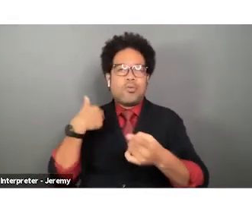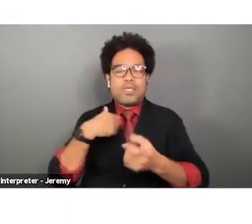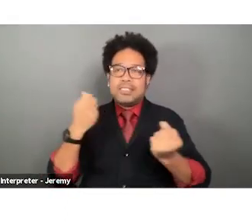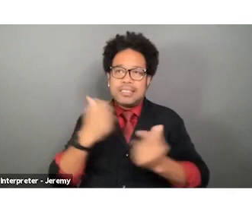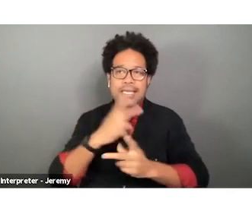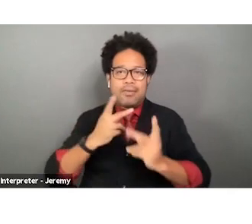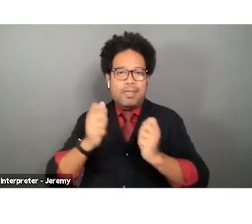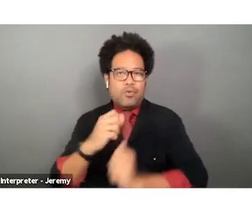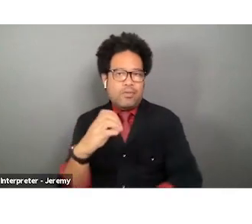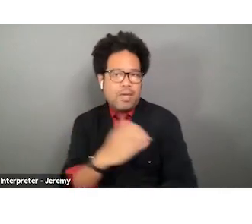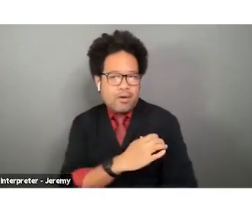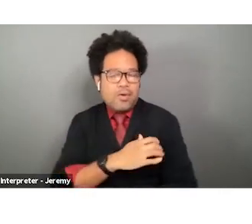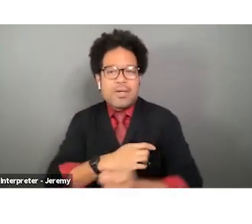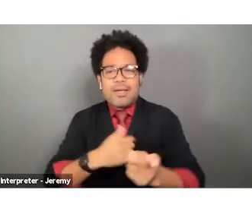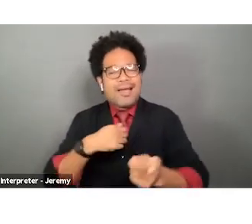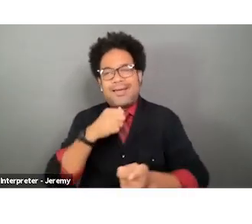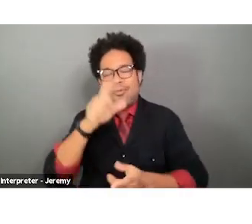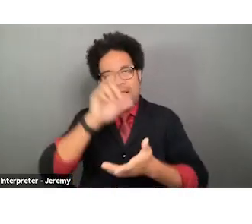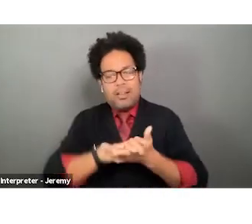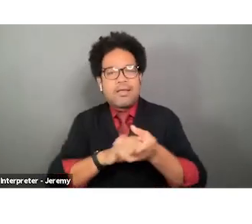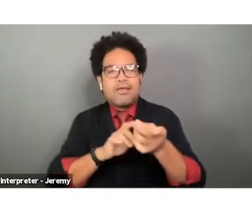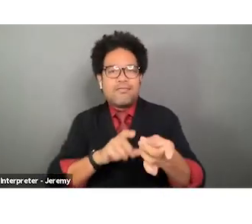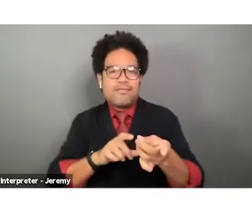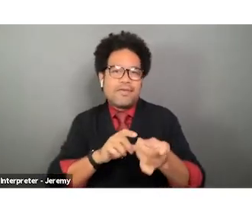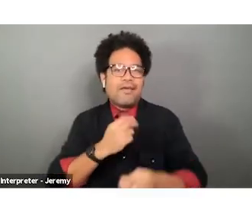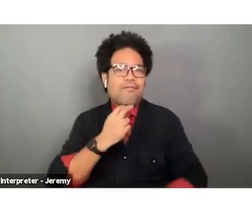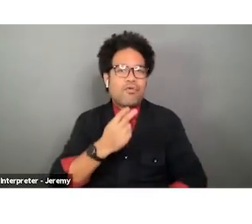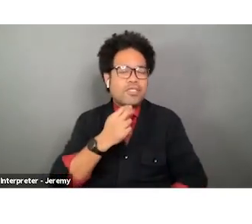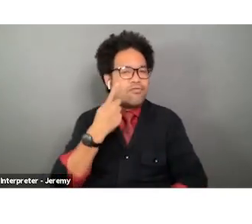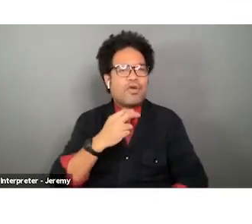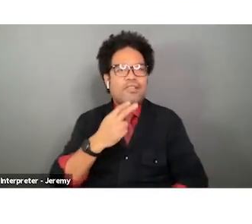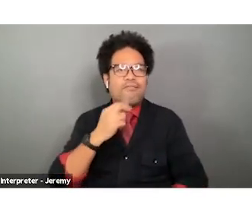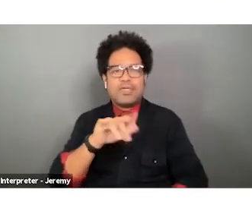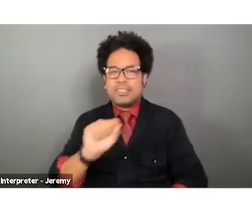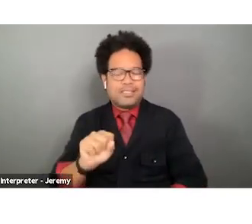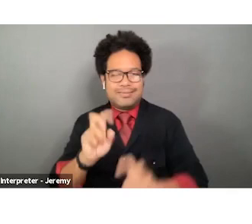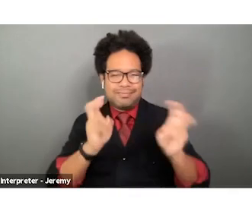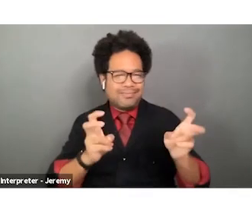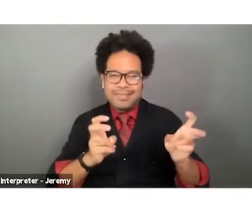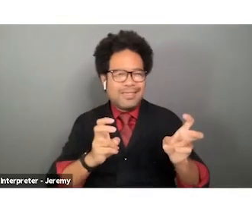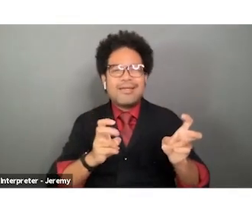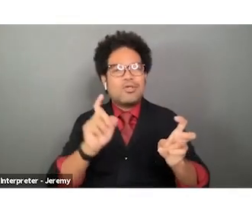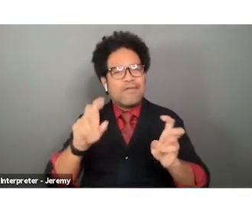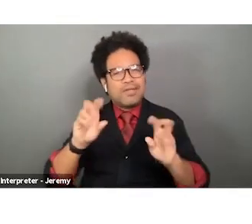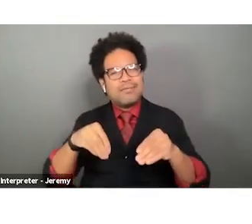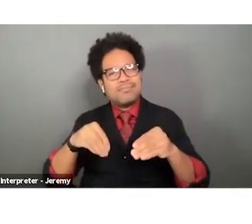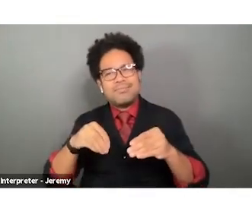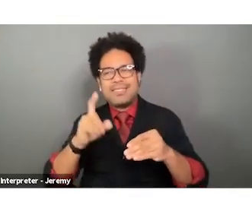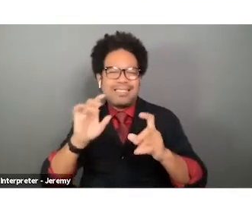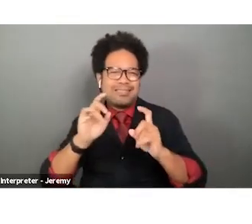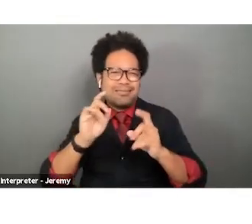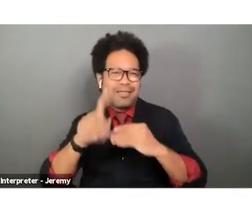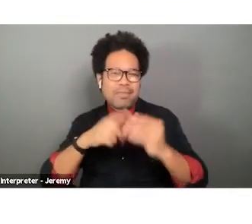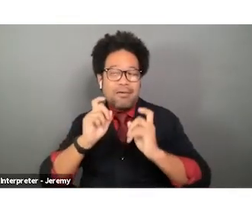things happen. I do not believe in the term voice for the voiceless. It's about giving those powers to other people. It's about giving them